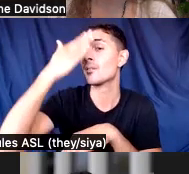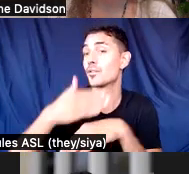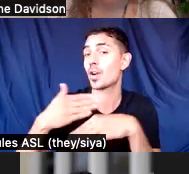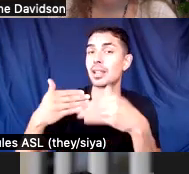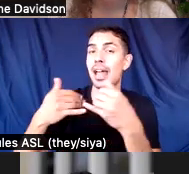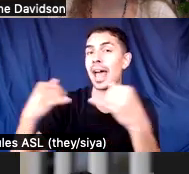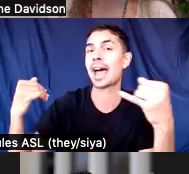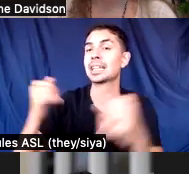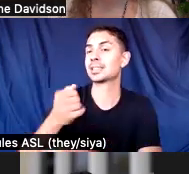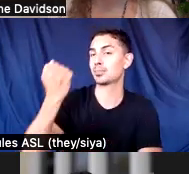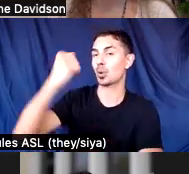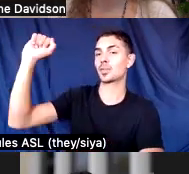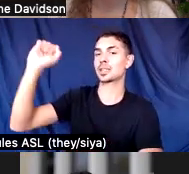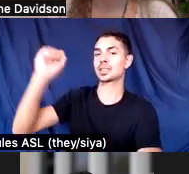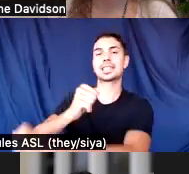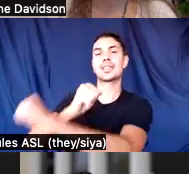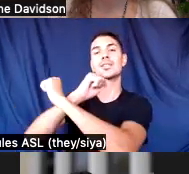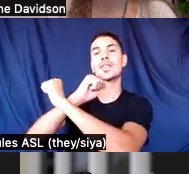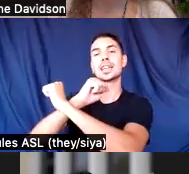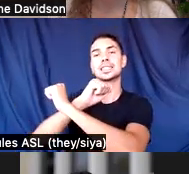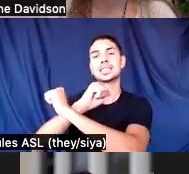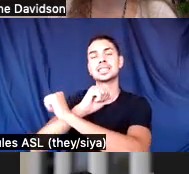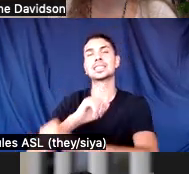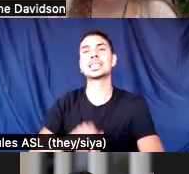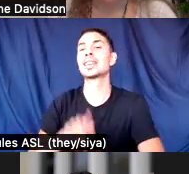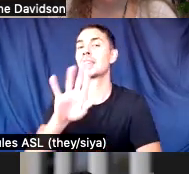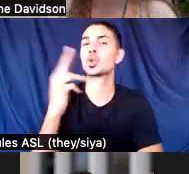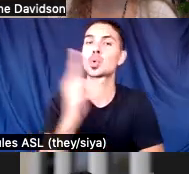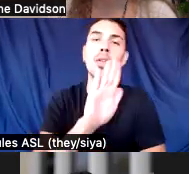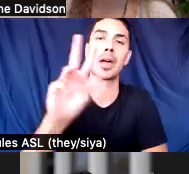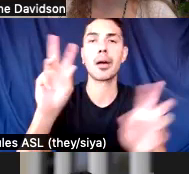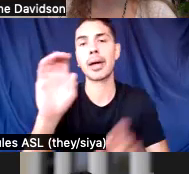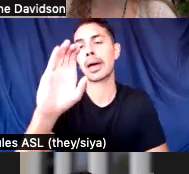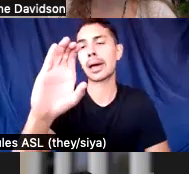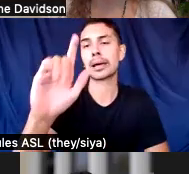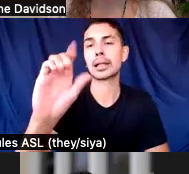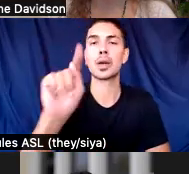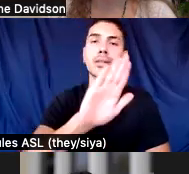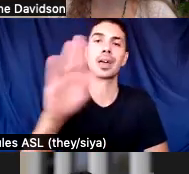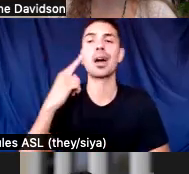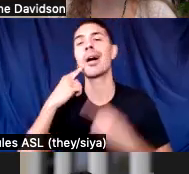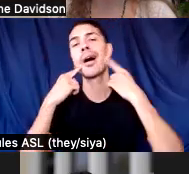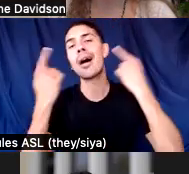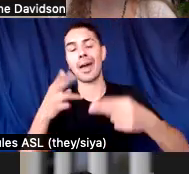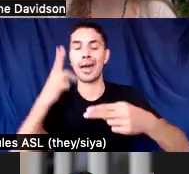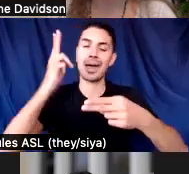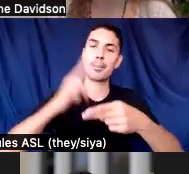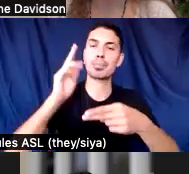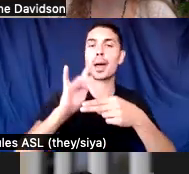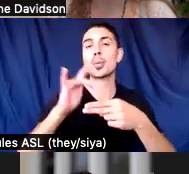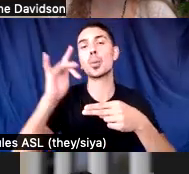movements, but they use their clout as community activists and kind of